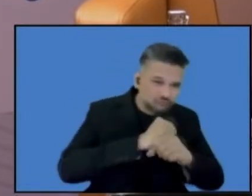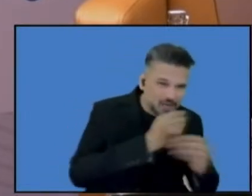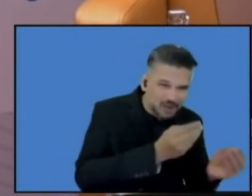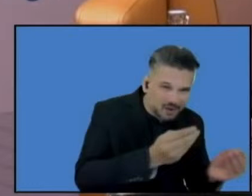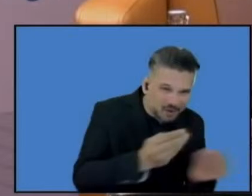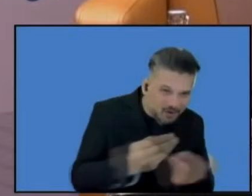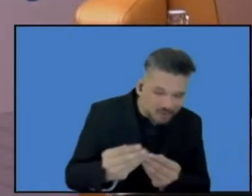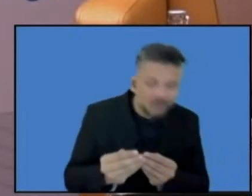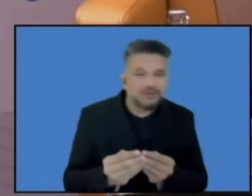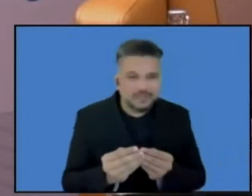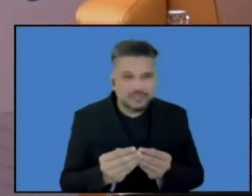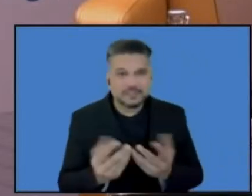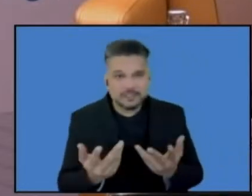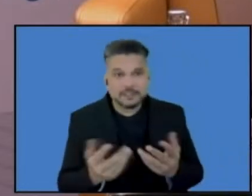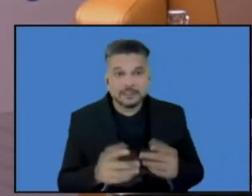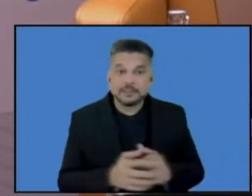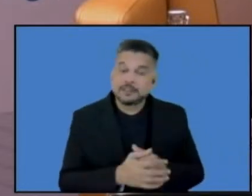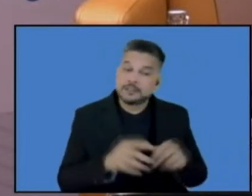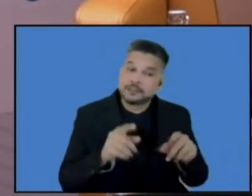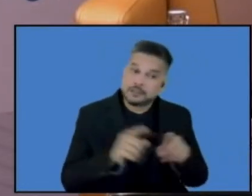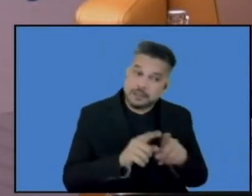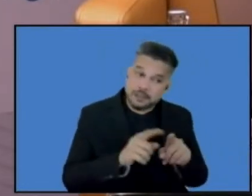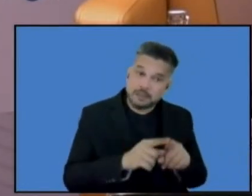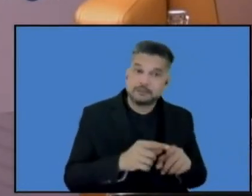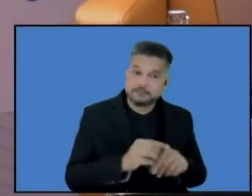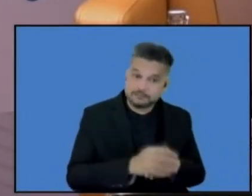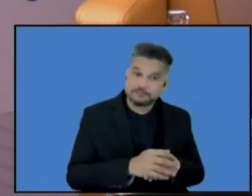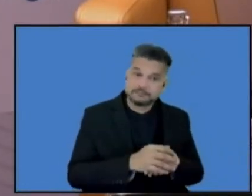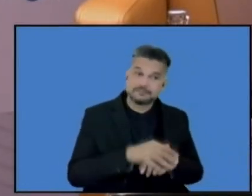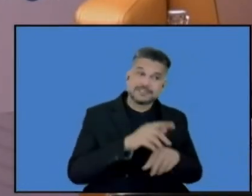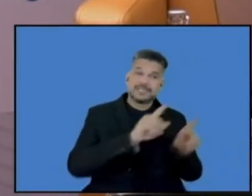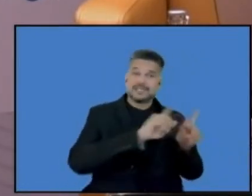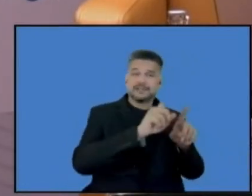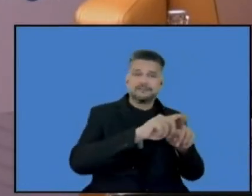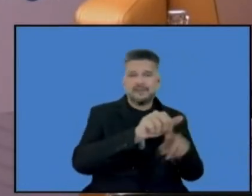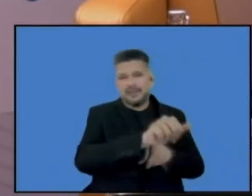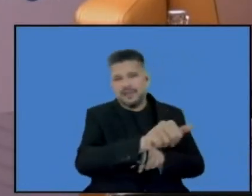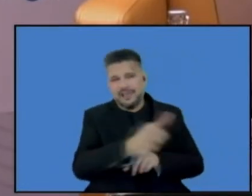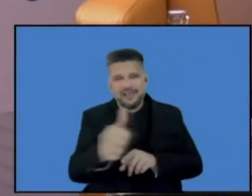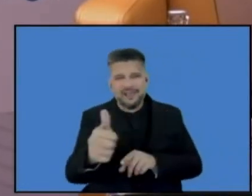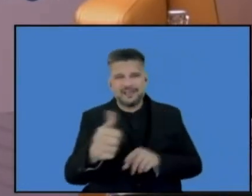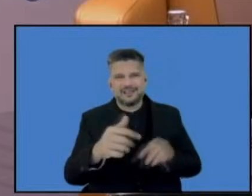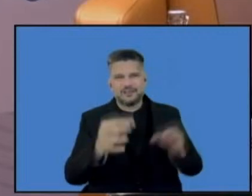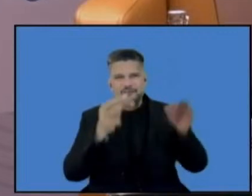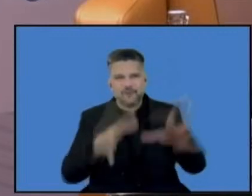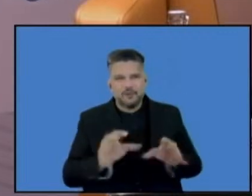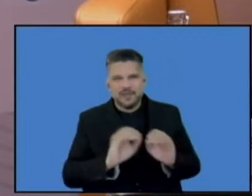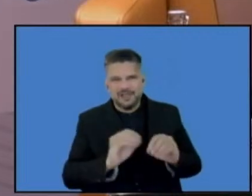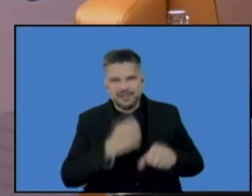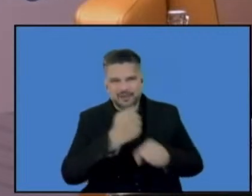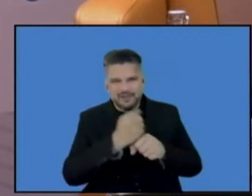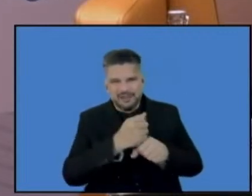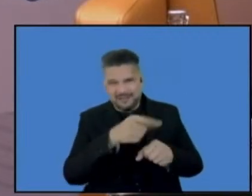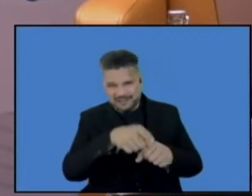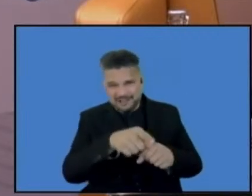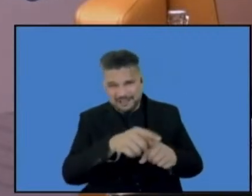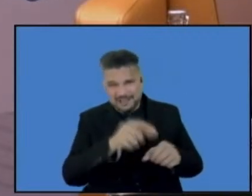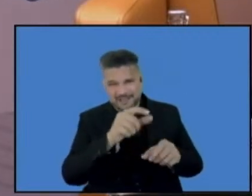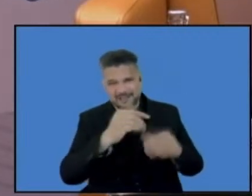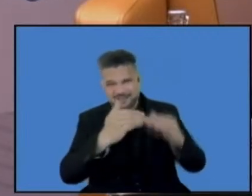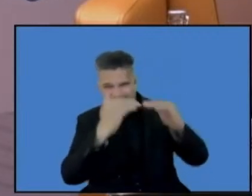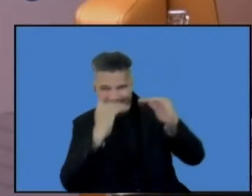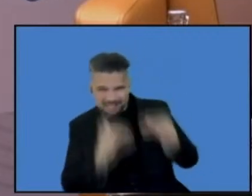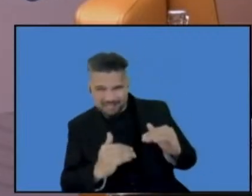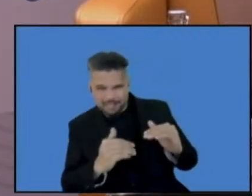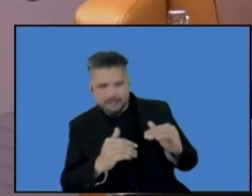Indonesia's migrant workers, including those in the fishery sectors. So this is something that the latest one that we are working on. If you